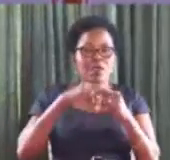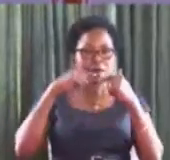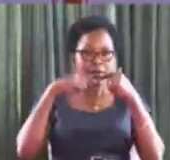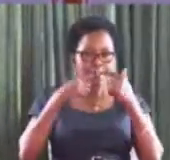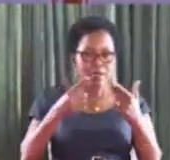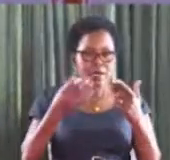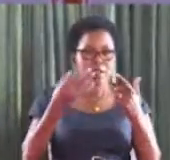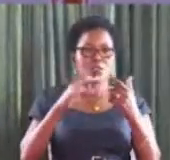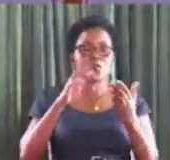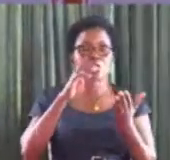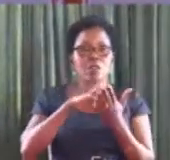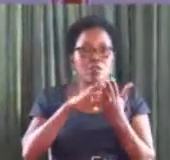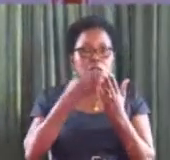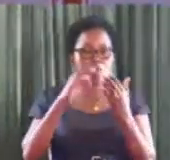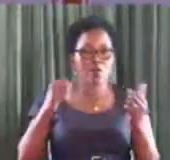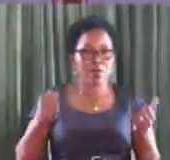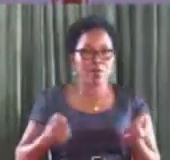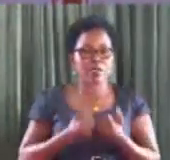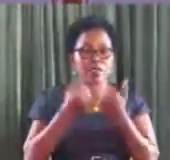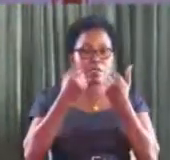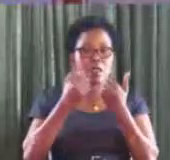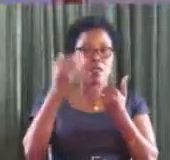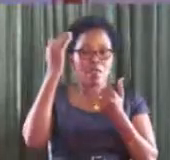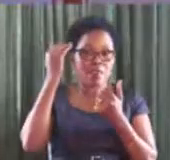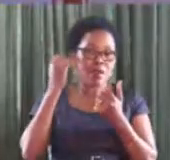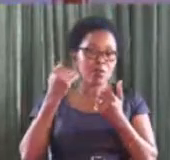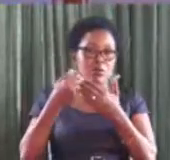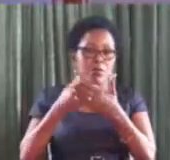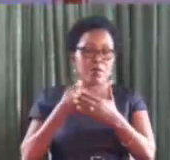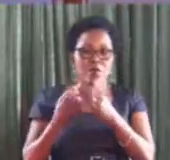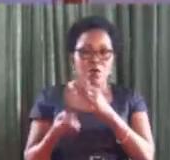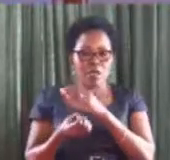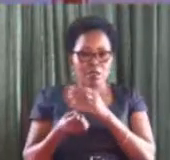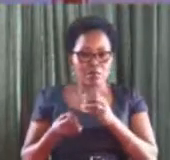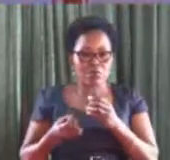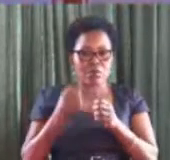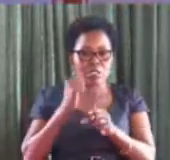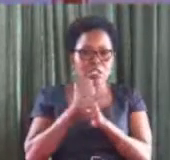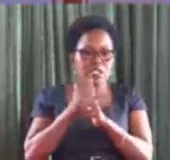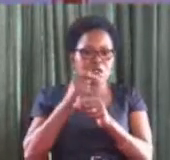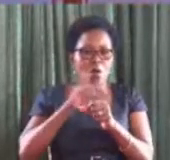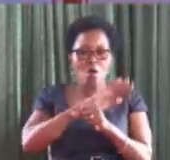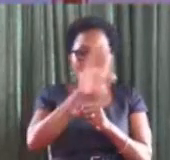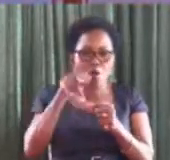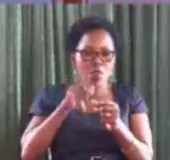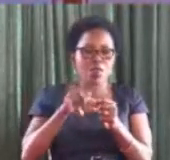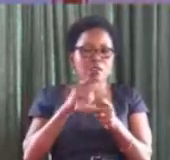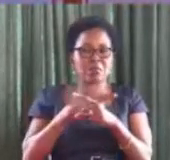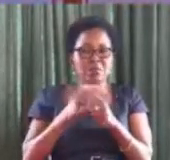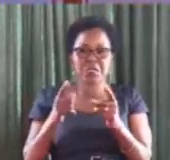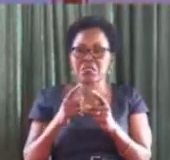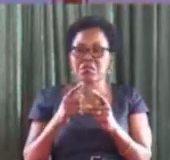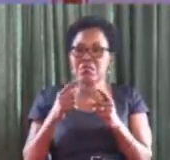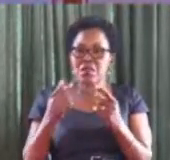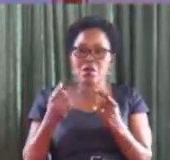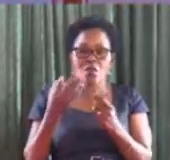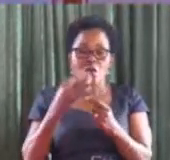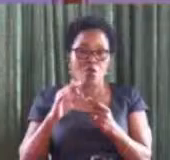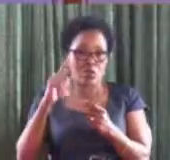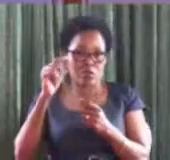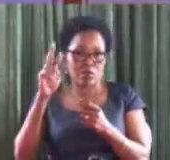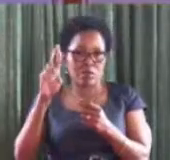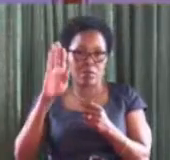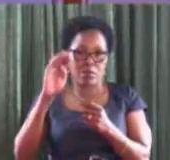court has been able to express itself in all of them. The one on tribunal, I think there has only been one